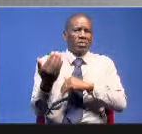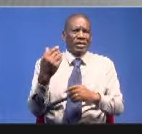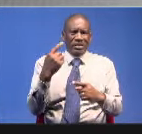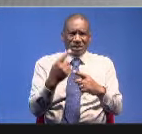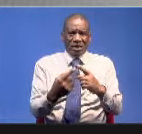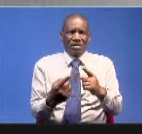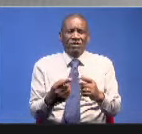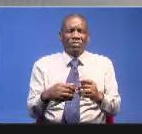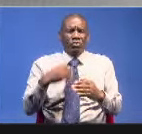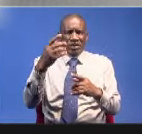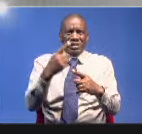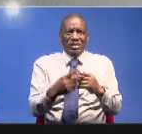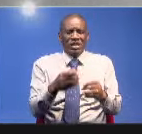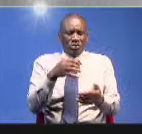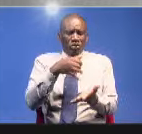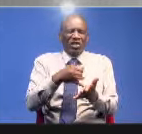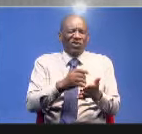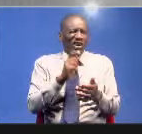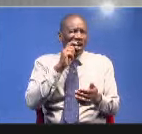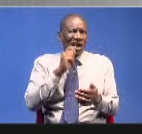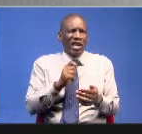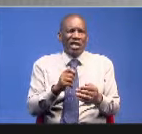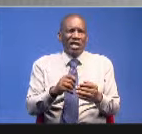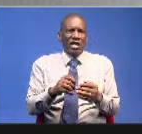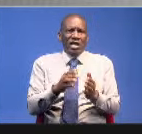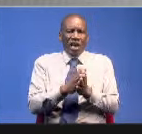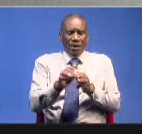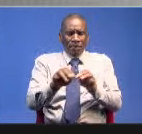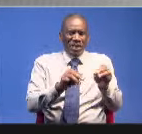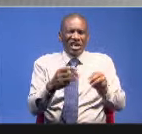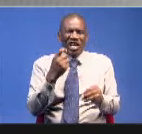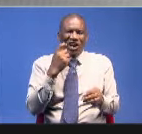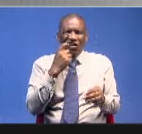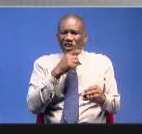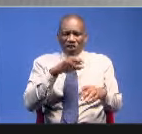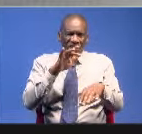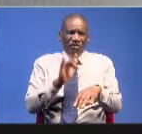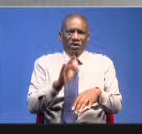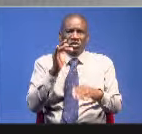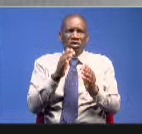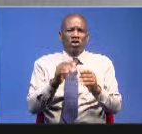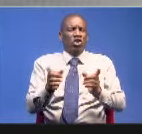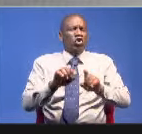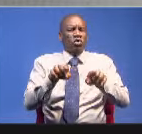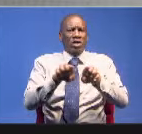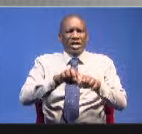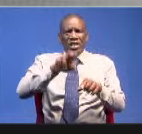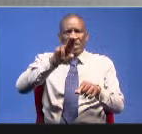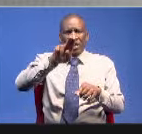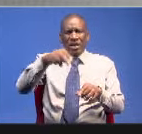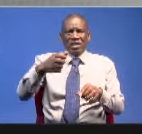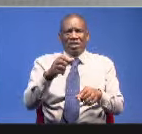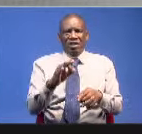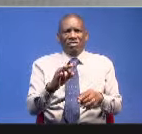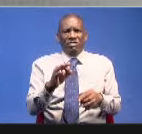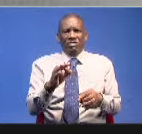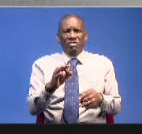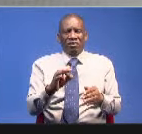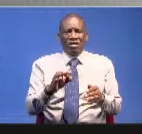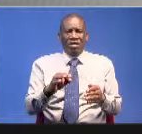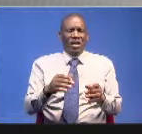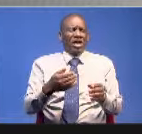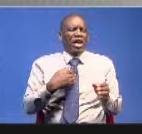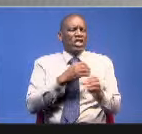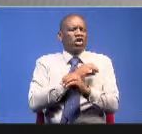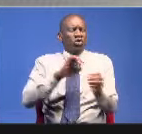cover extractions, scaling, and management of infections, unlike the NHIF card that did not cover